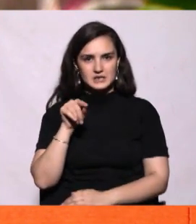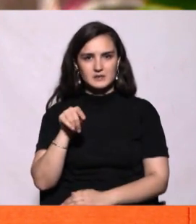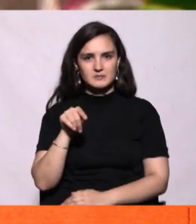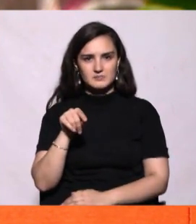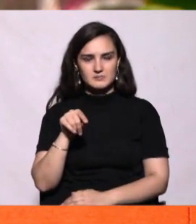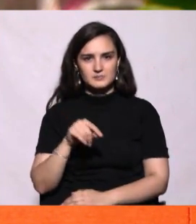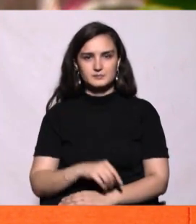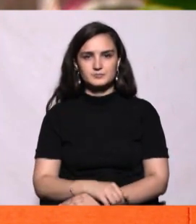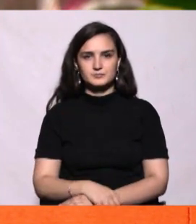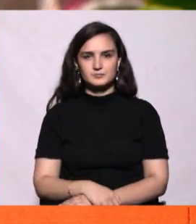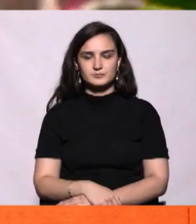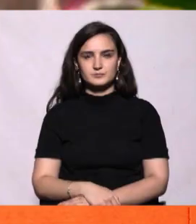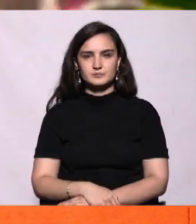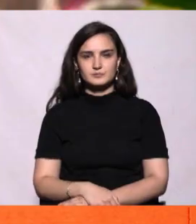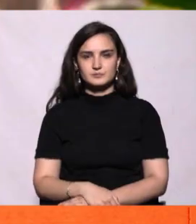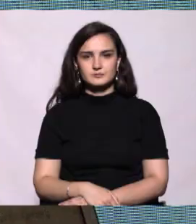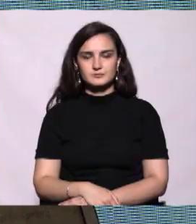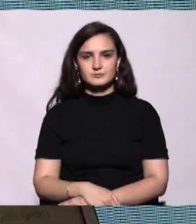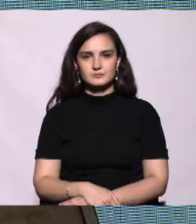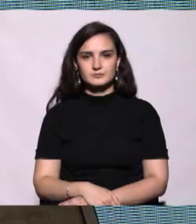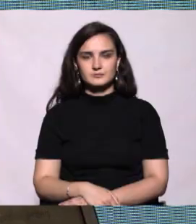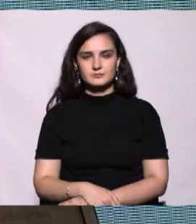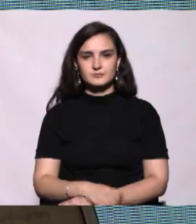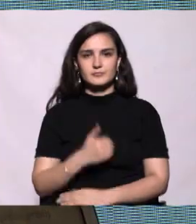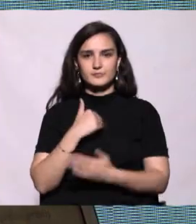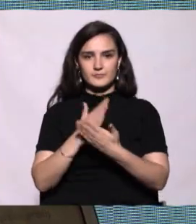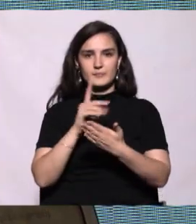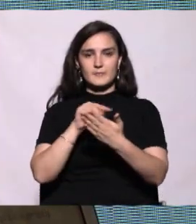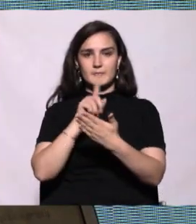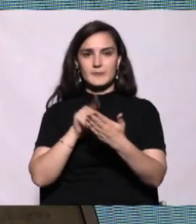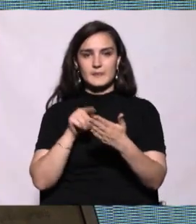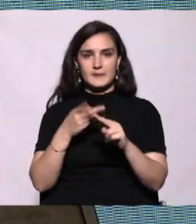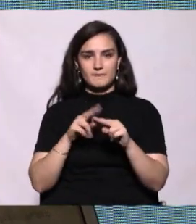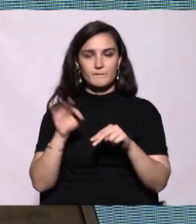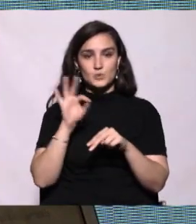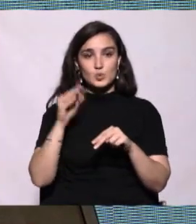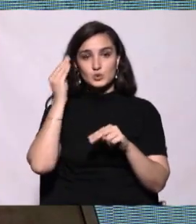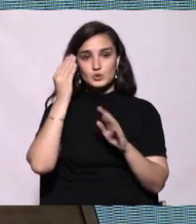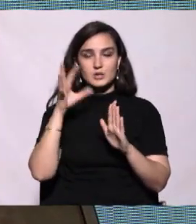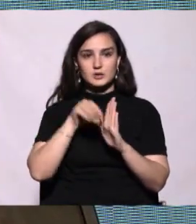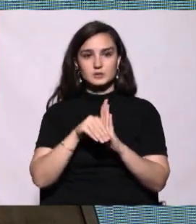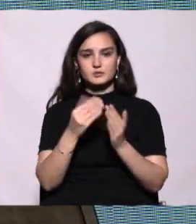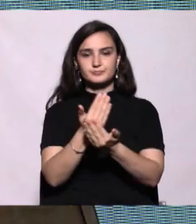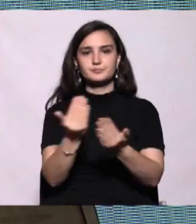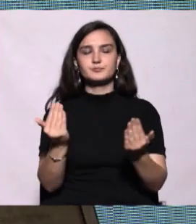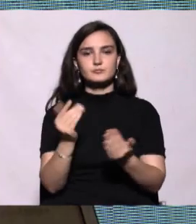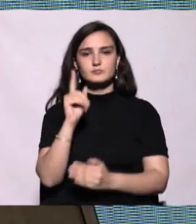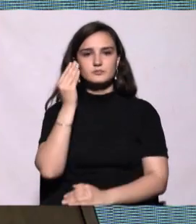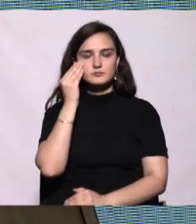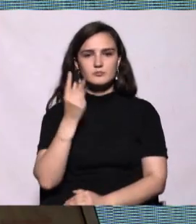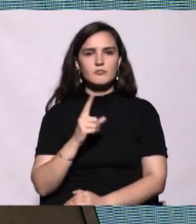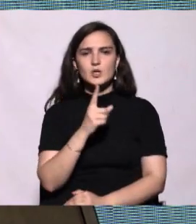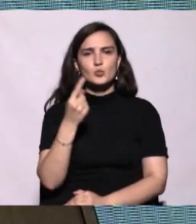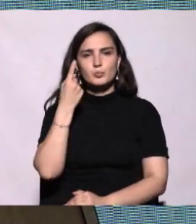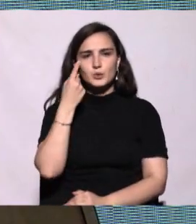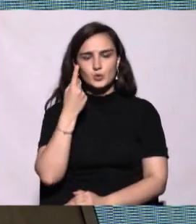Grimpen Mire. Very good. I've got a question about the summary now for our audience. Why